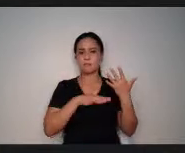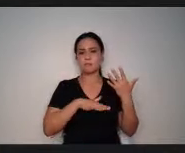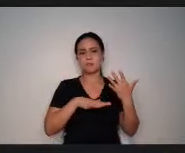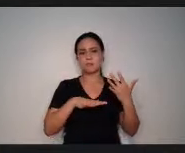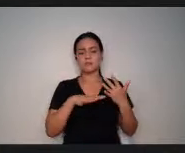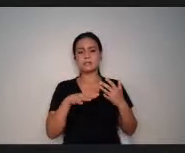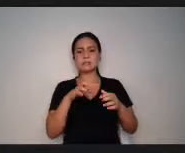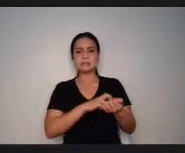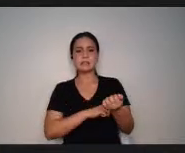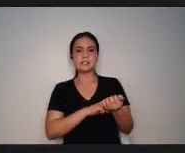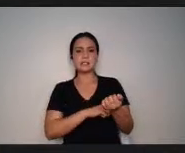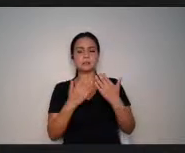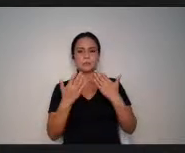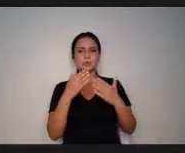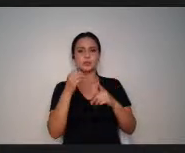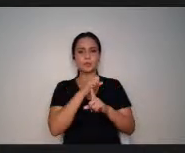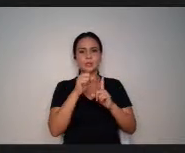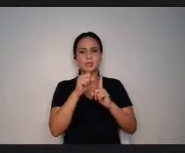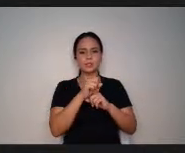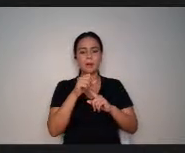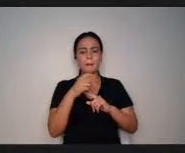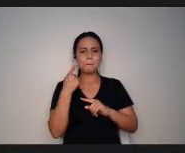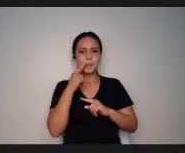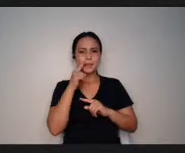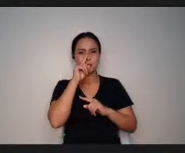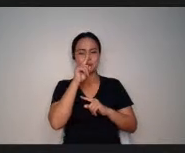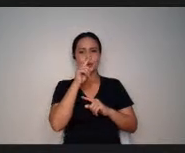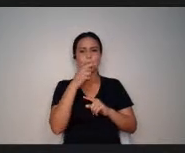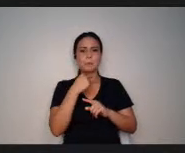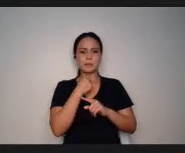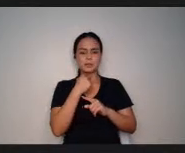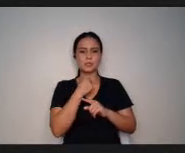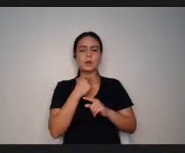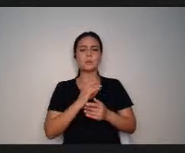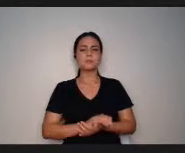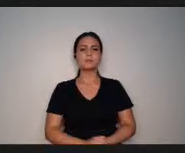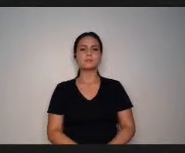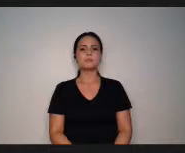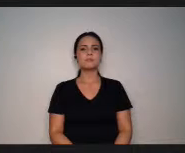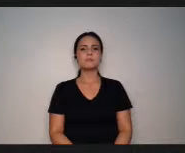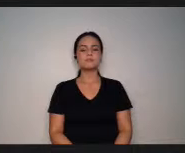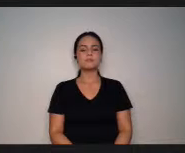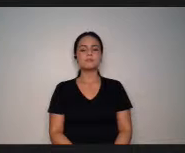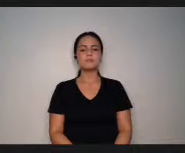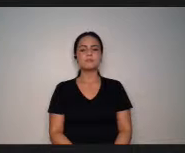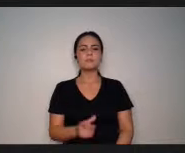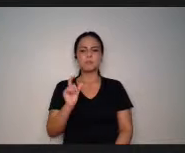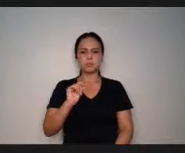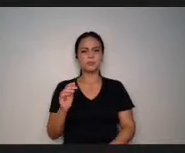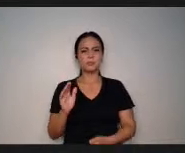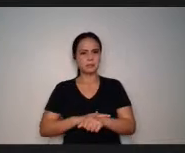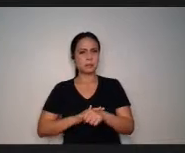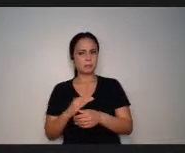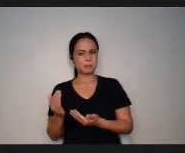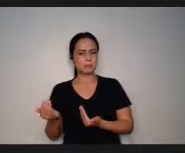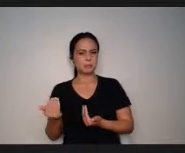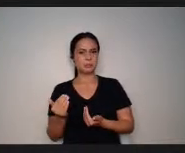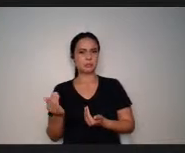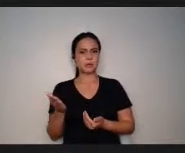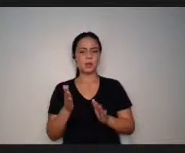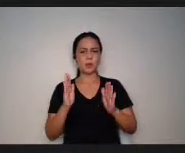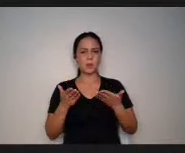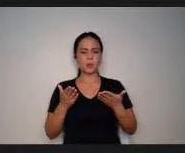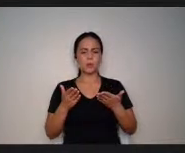safety. More recently, the UK has developed management standards for work-related stress.